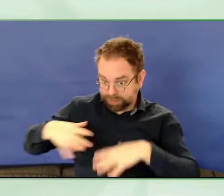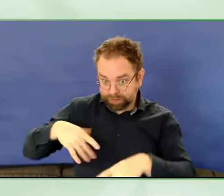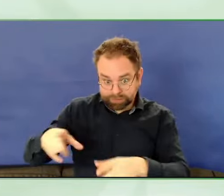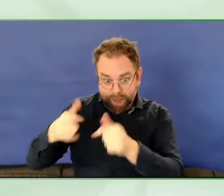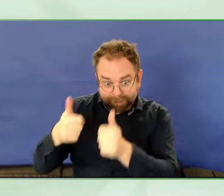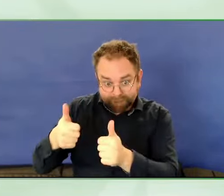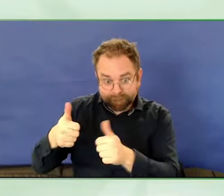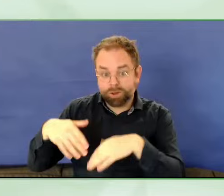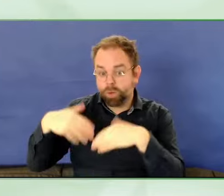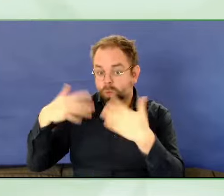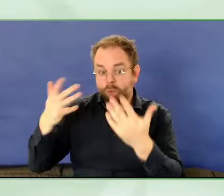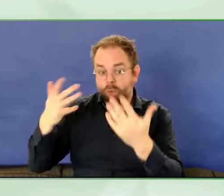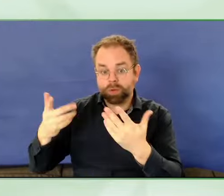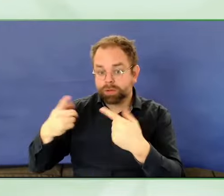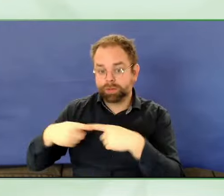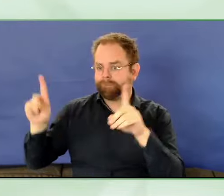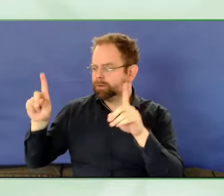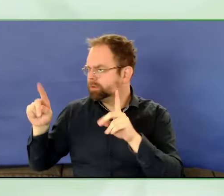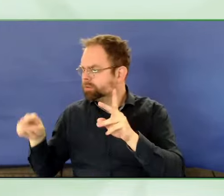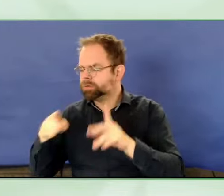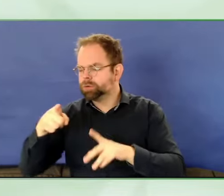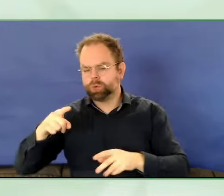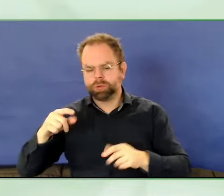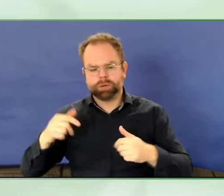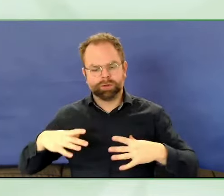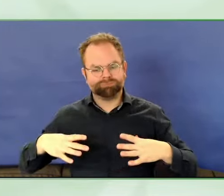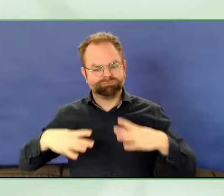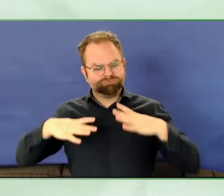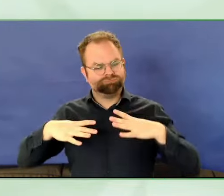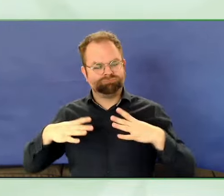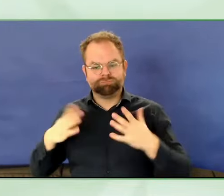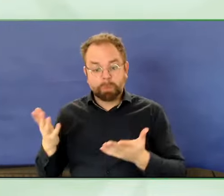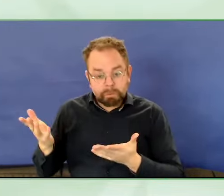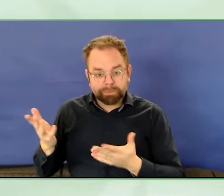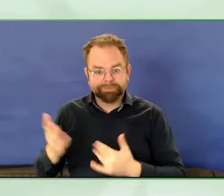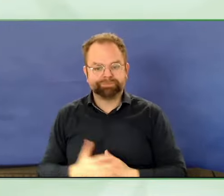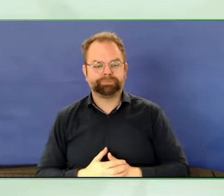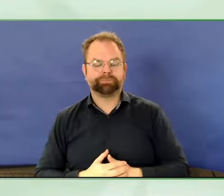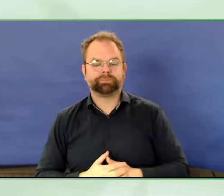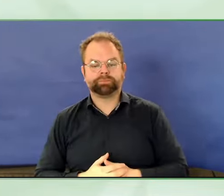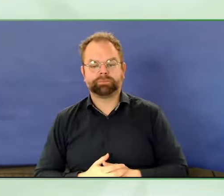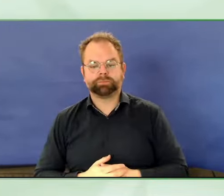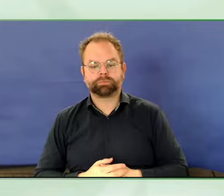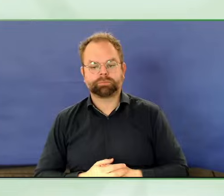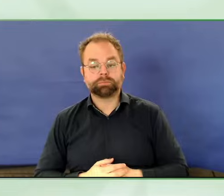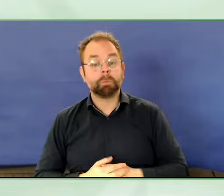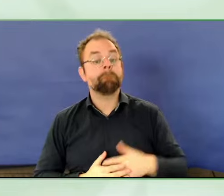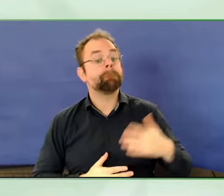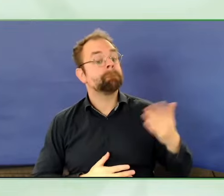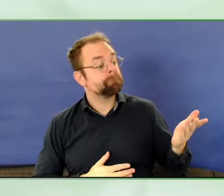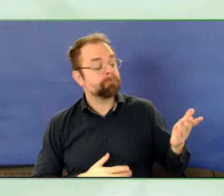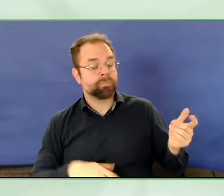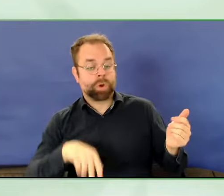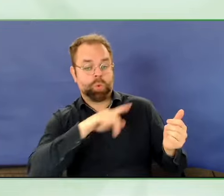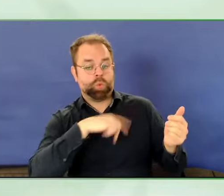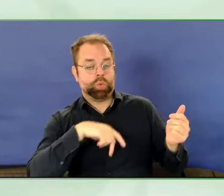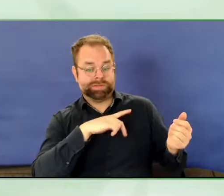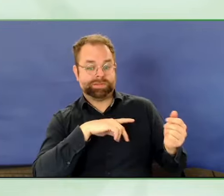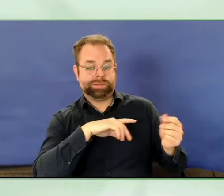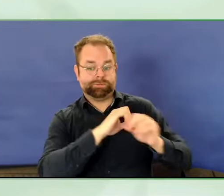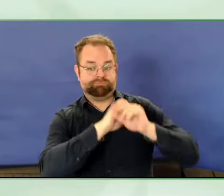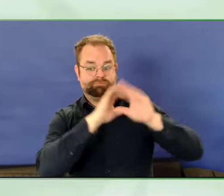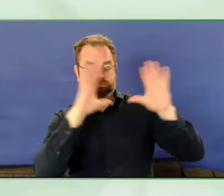almost impossible, but maybe it is, and we are finding out how we could create this product. And for